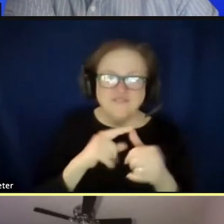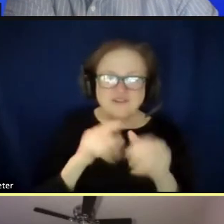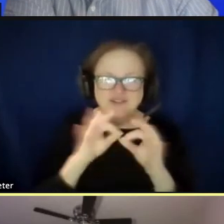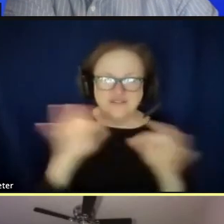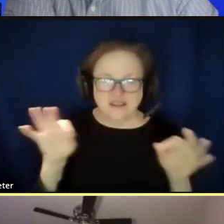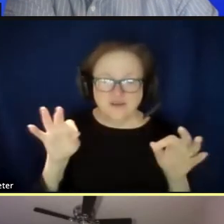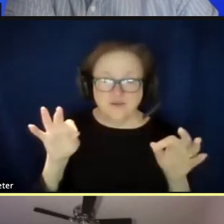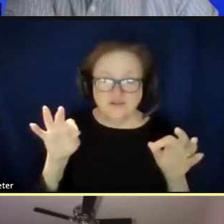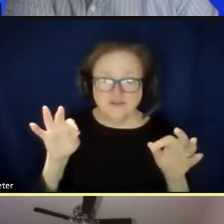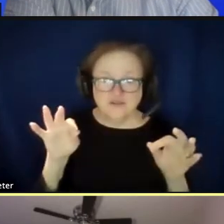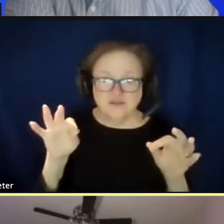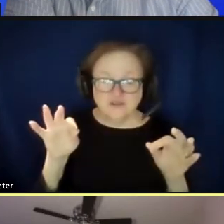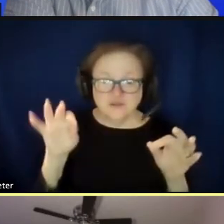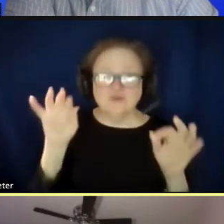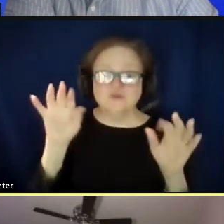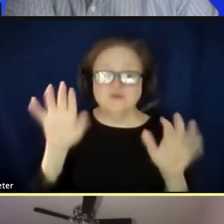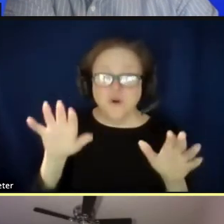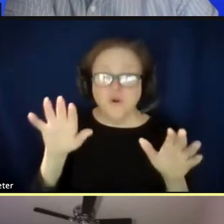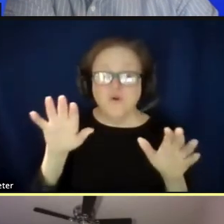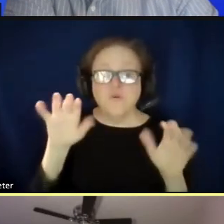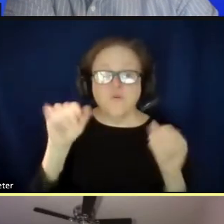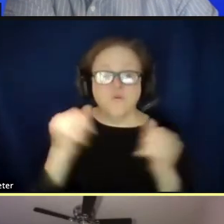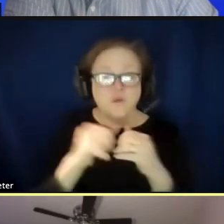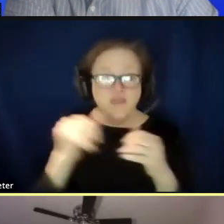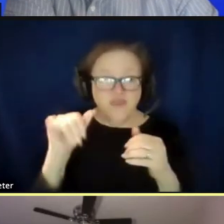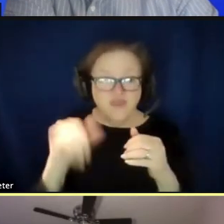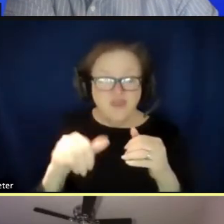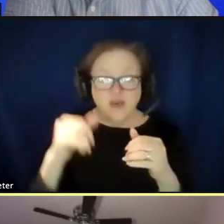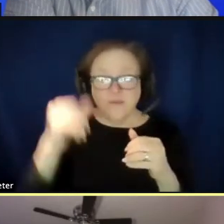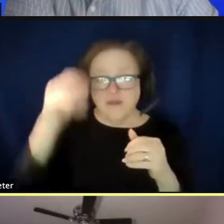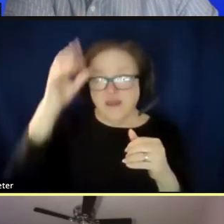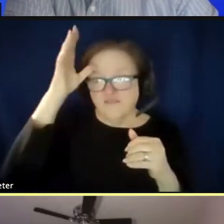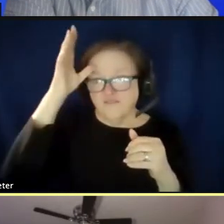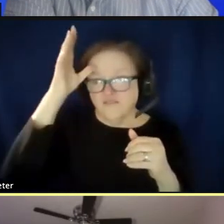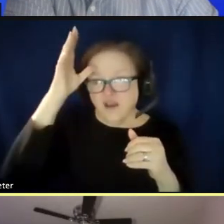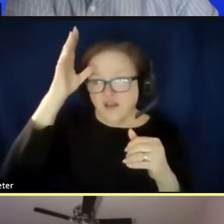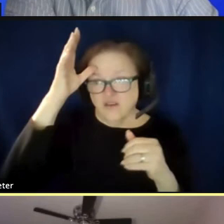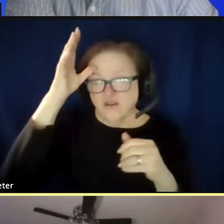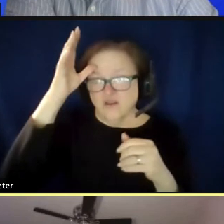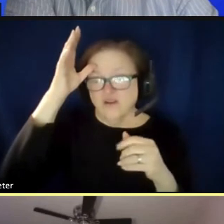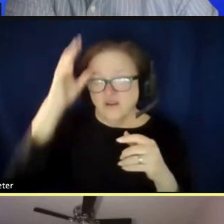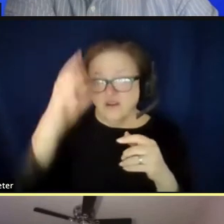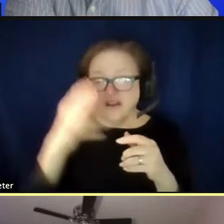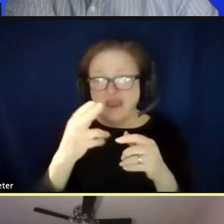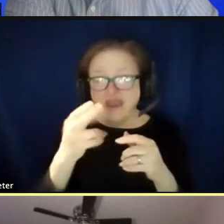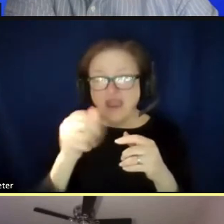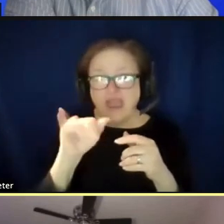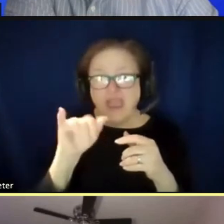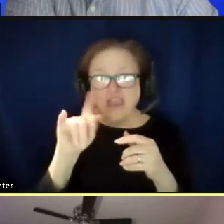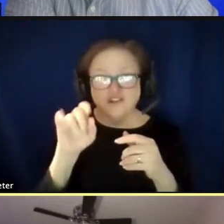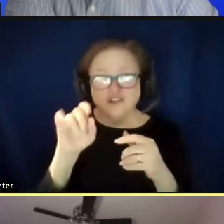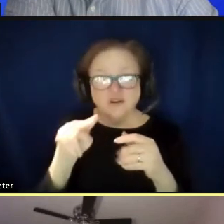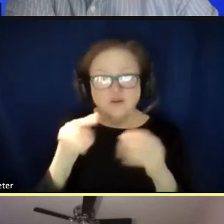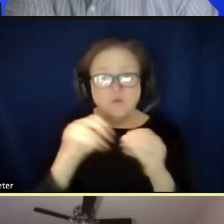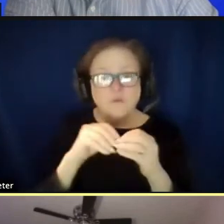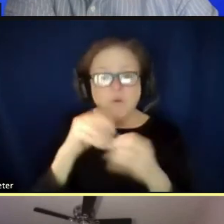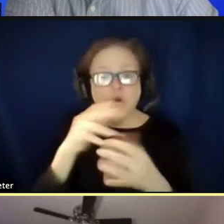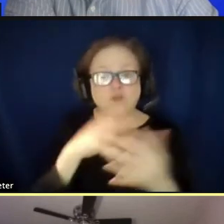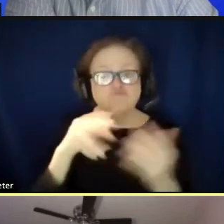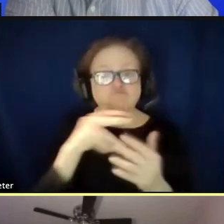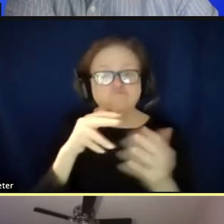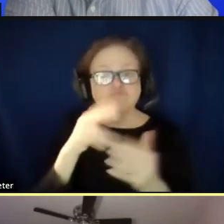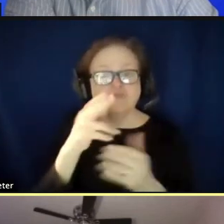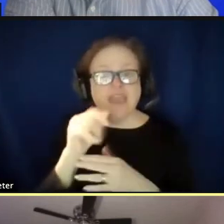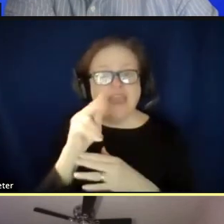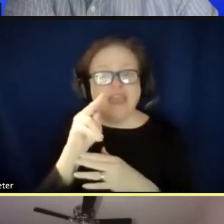With that being said, my father, being that he is Haitian, we spent more time in Haitian neighborhoods down here in Florida.